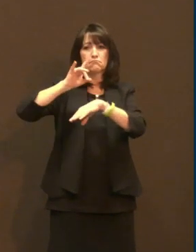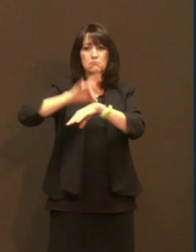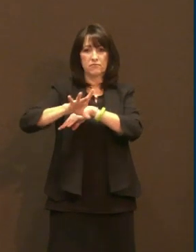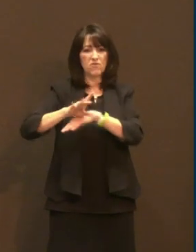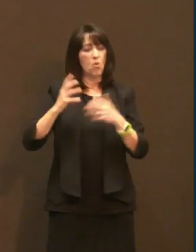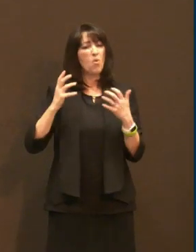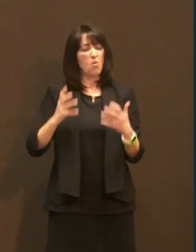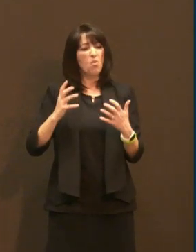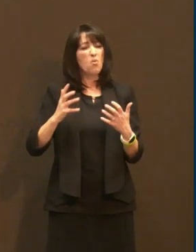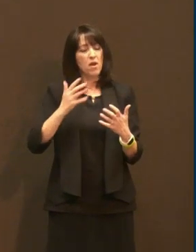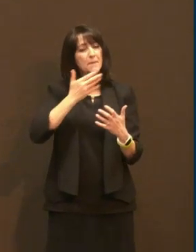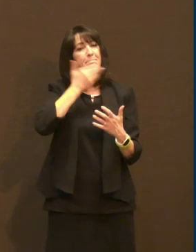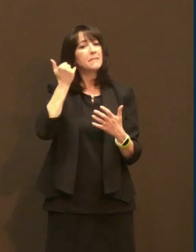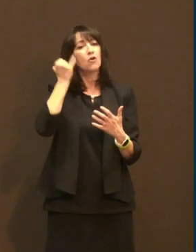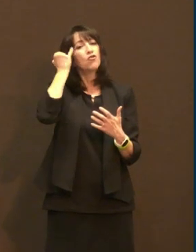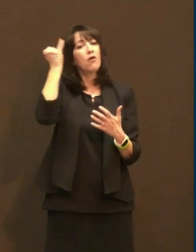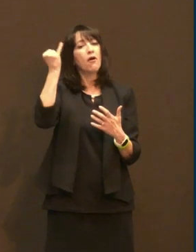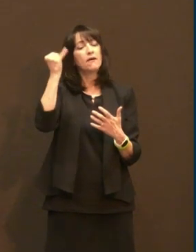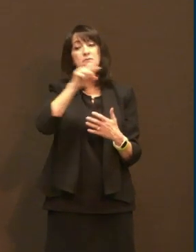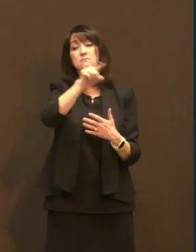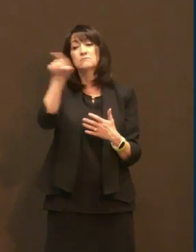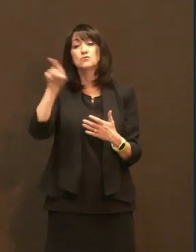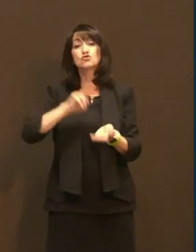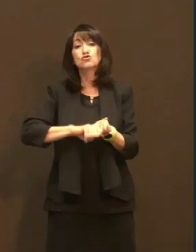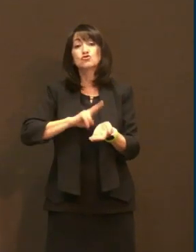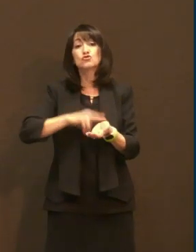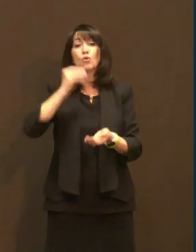these facilities.